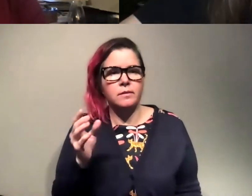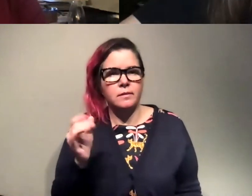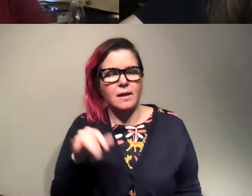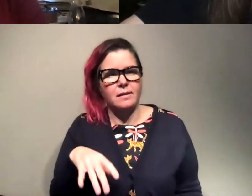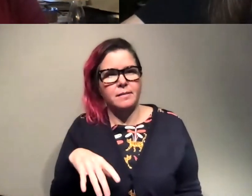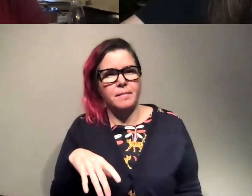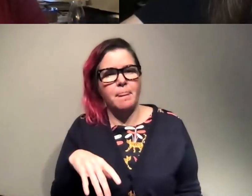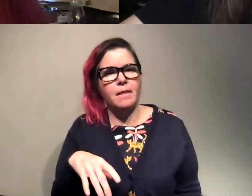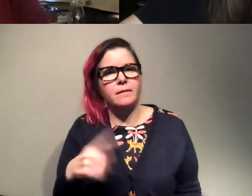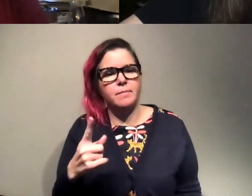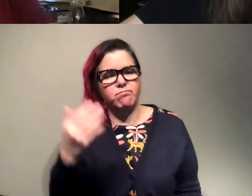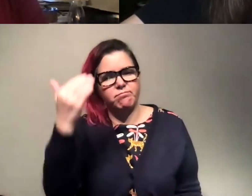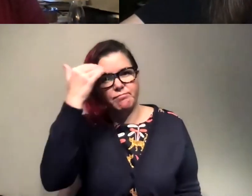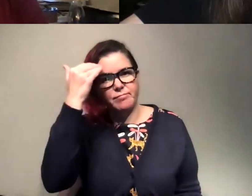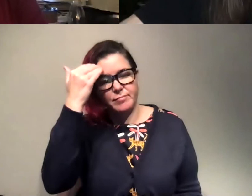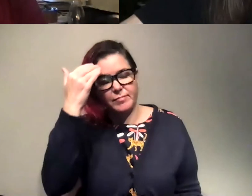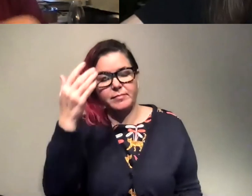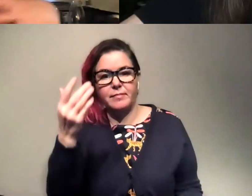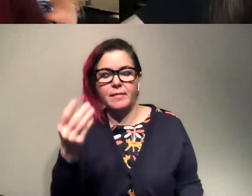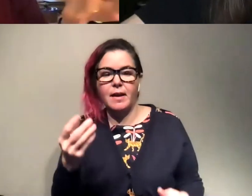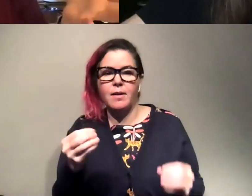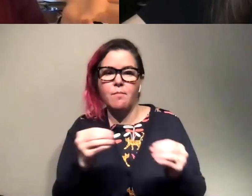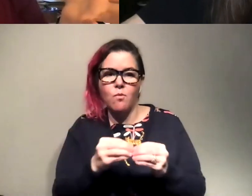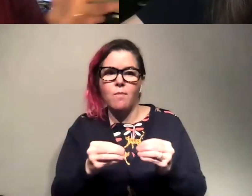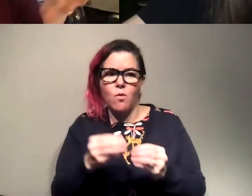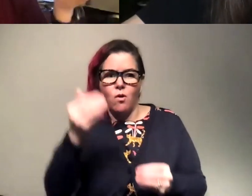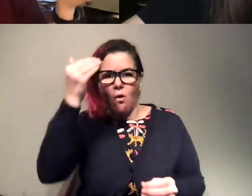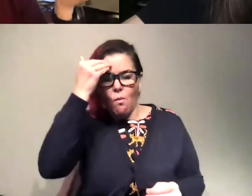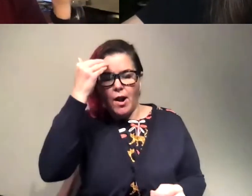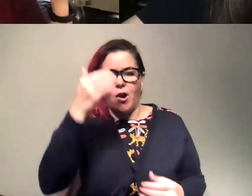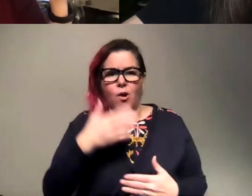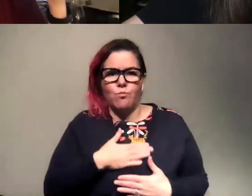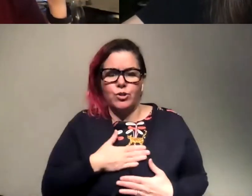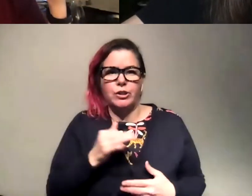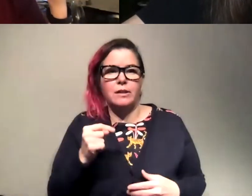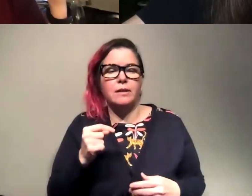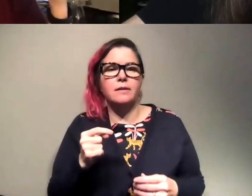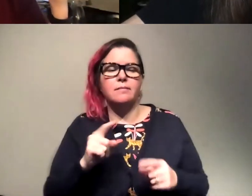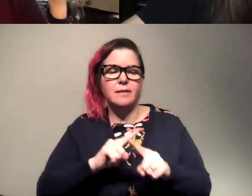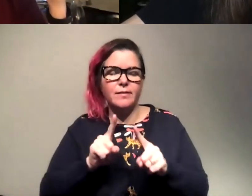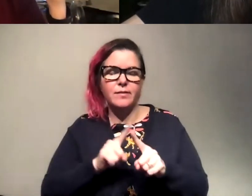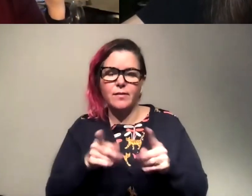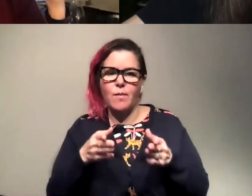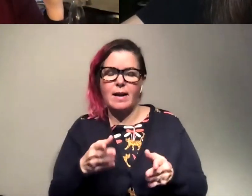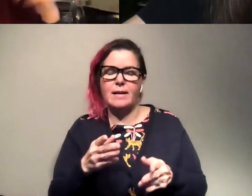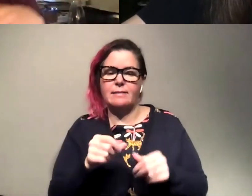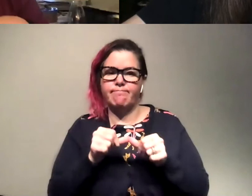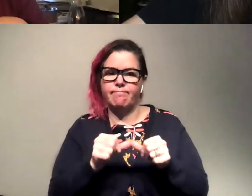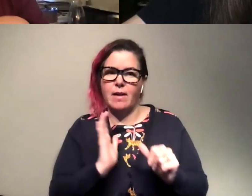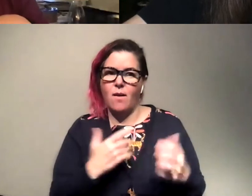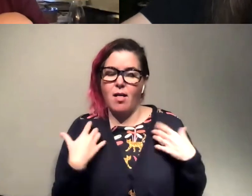that we know and I think have a growing appreciation for, the number of ways that it keeps us healthy and is really